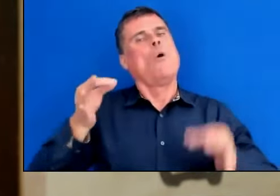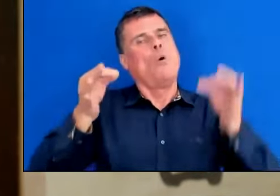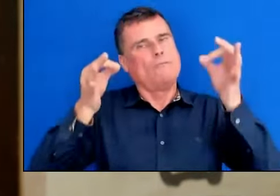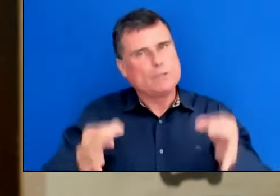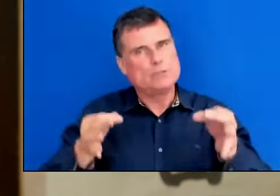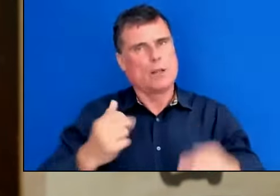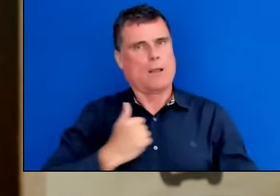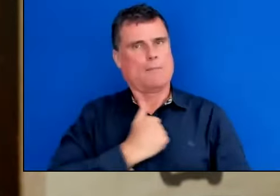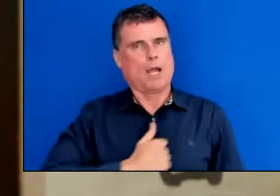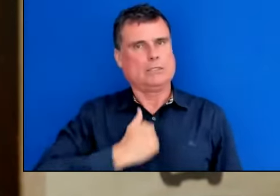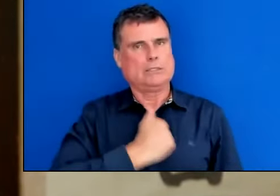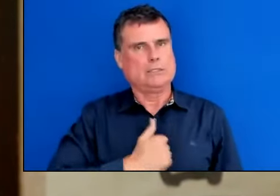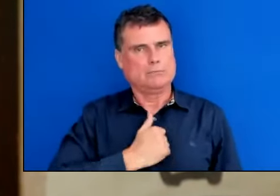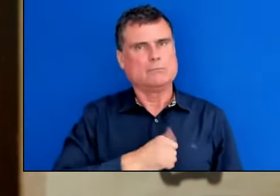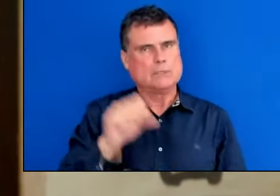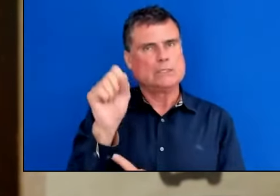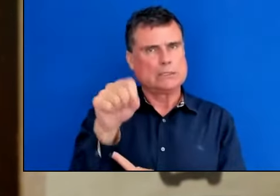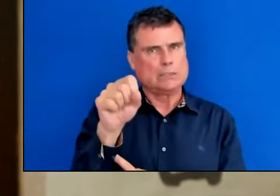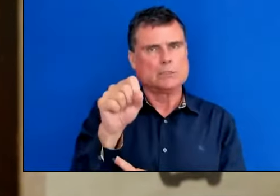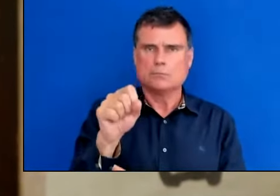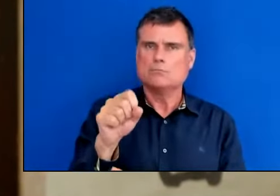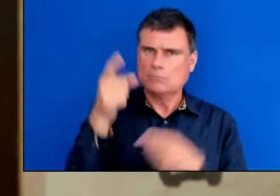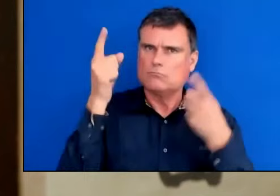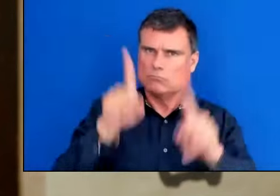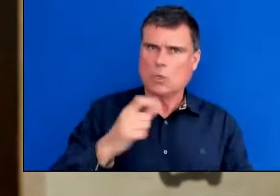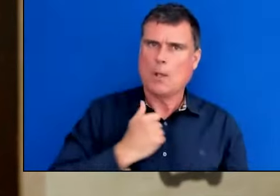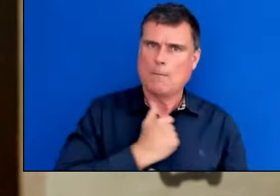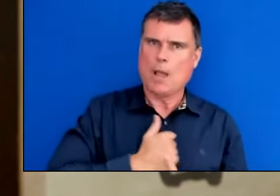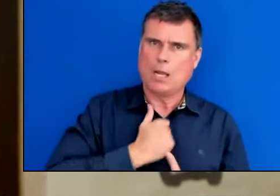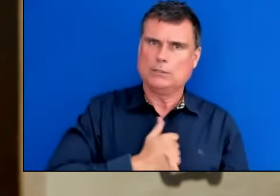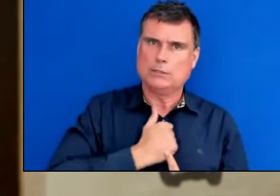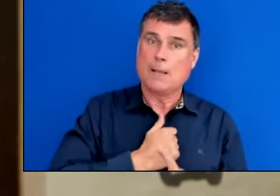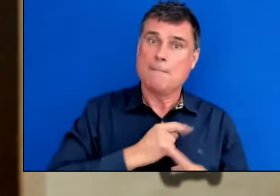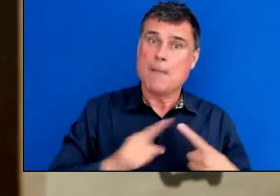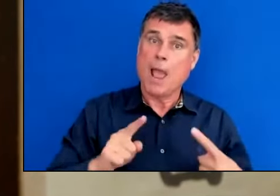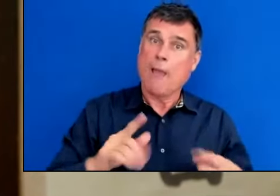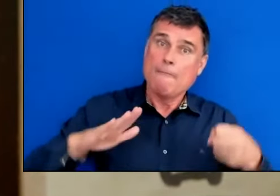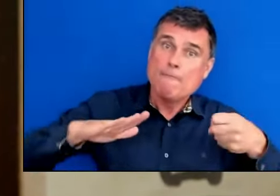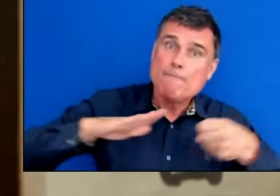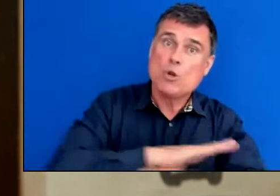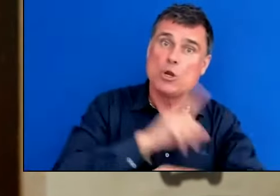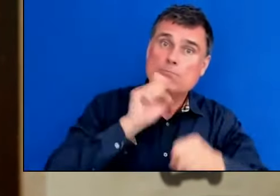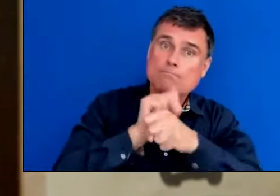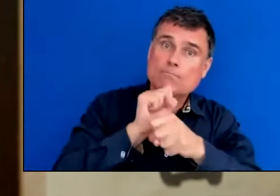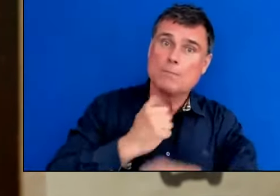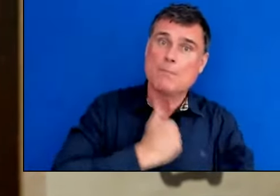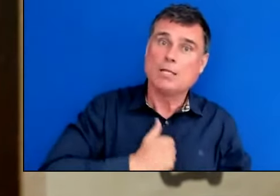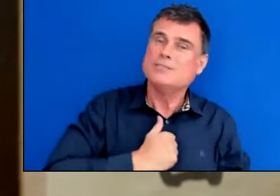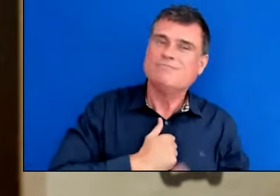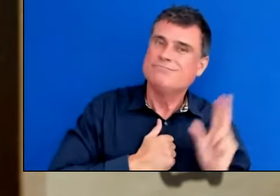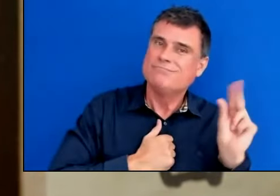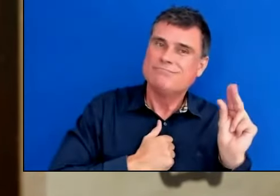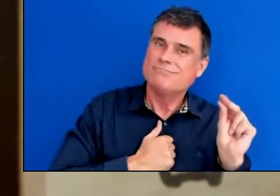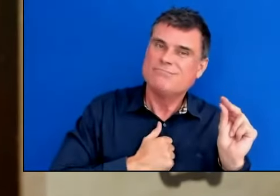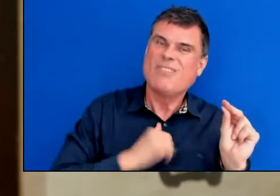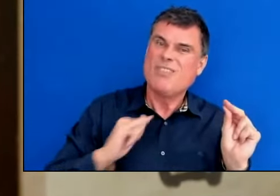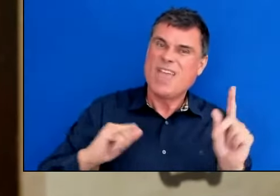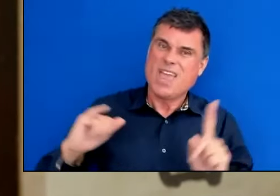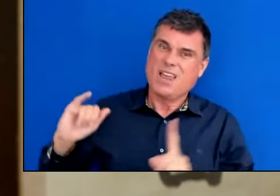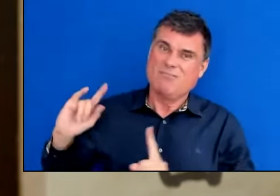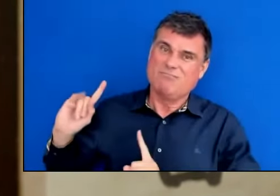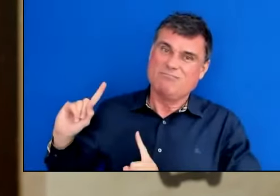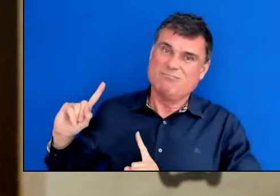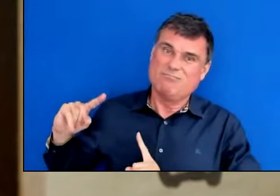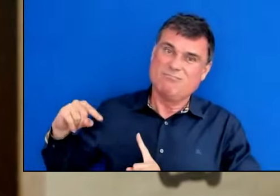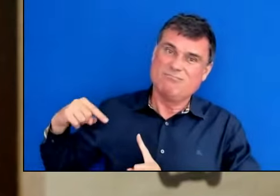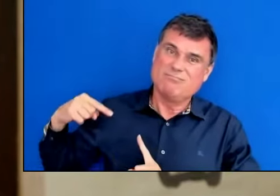apology in 2012 took us a good distance to reconciliation, it did not take us all the way.